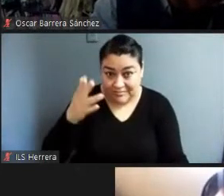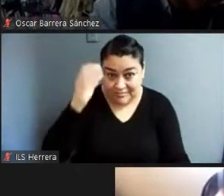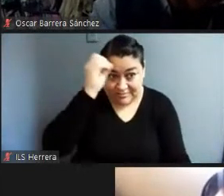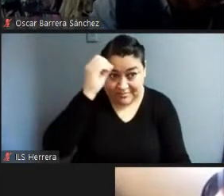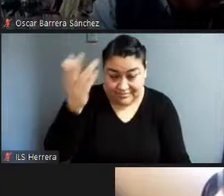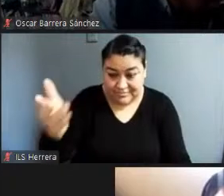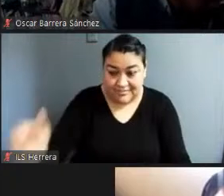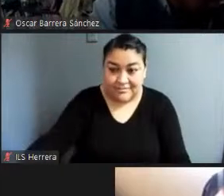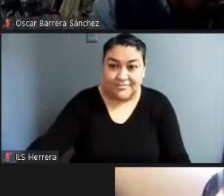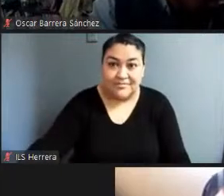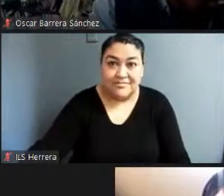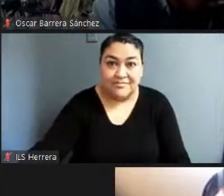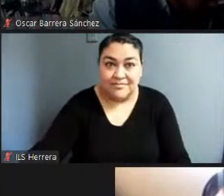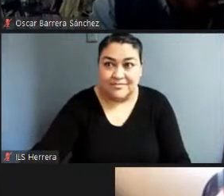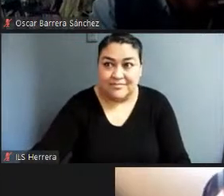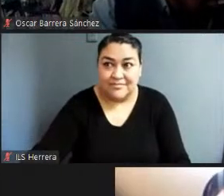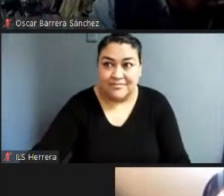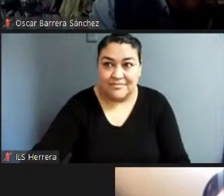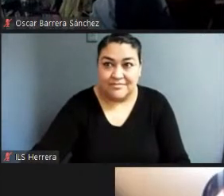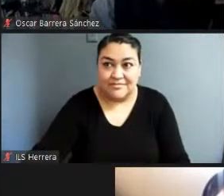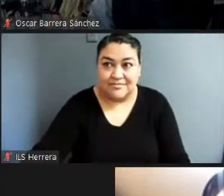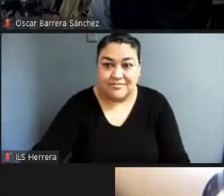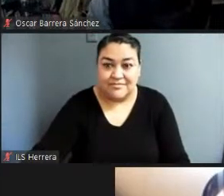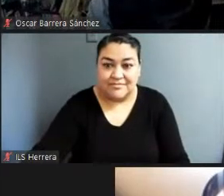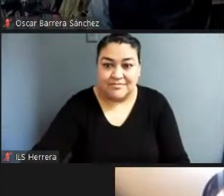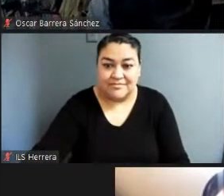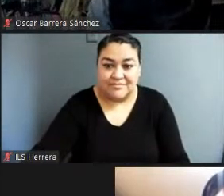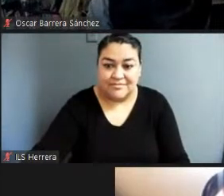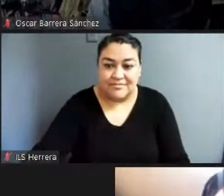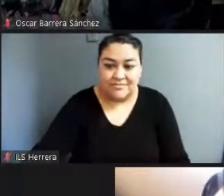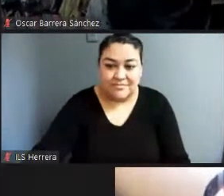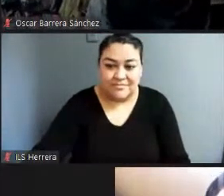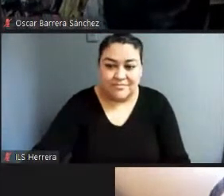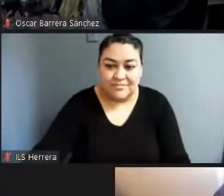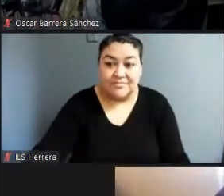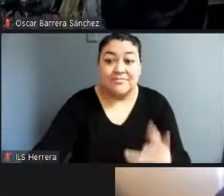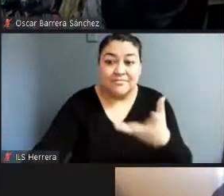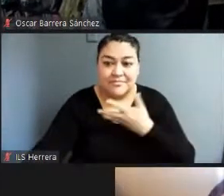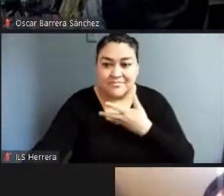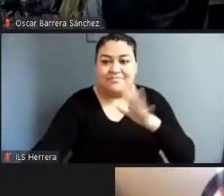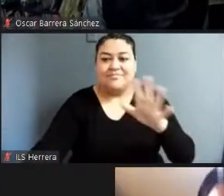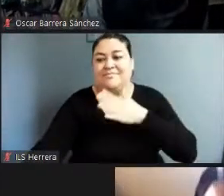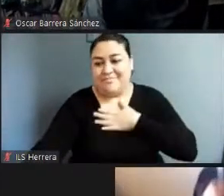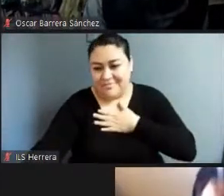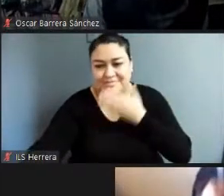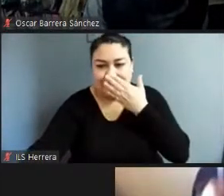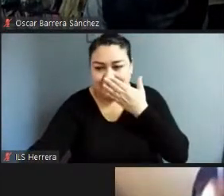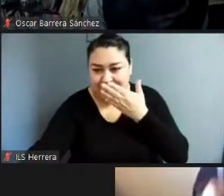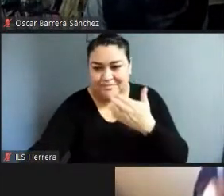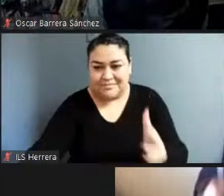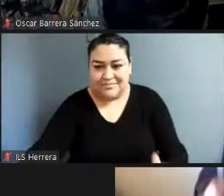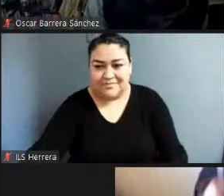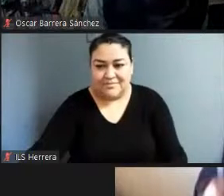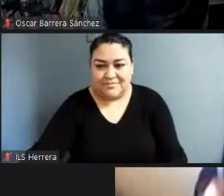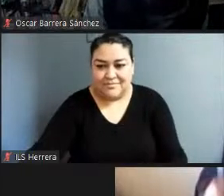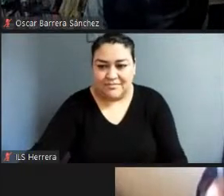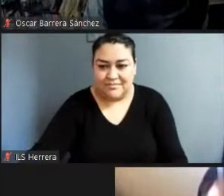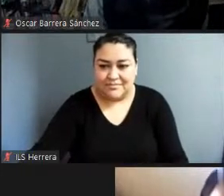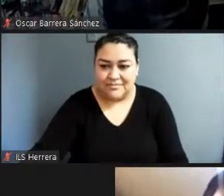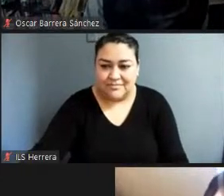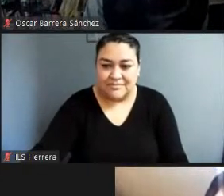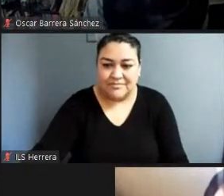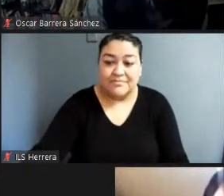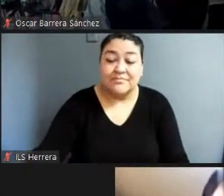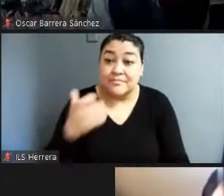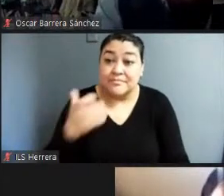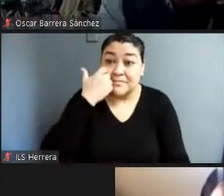would like to hear what are your comments, Sonia and Ravi. Oh, Dr. Tirado is back. If you